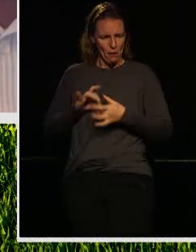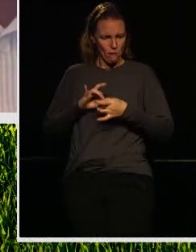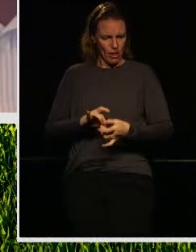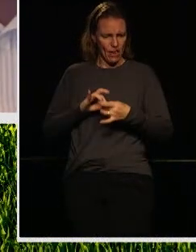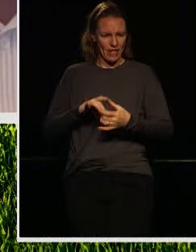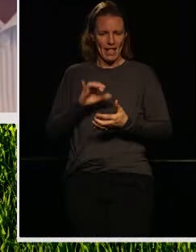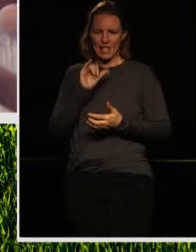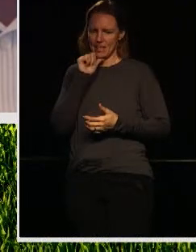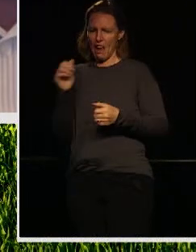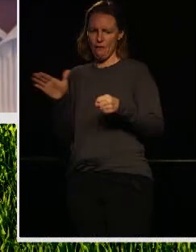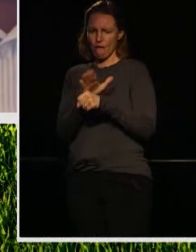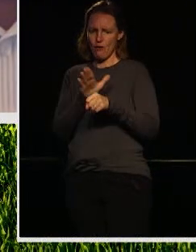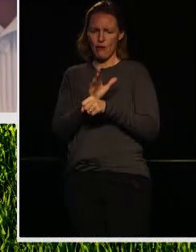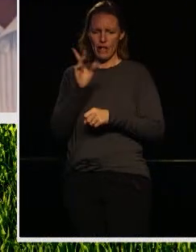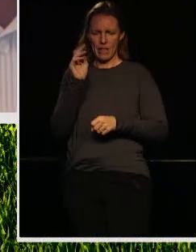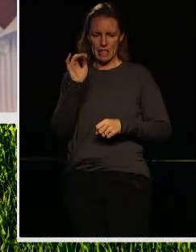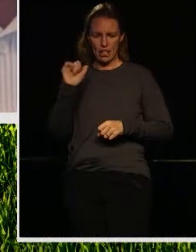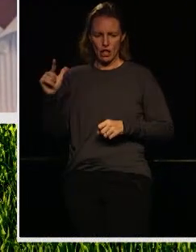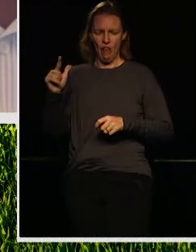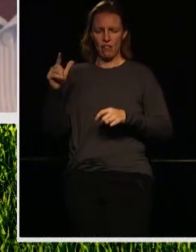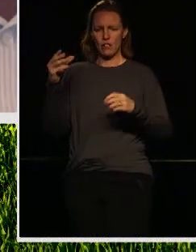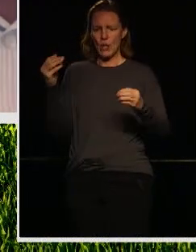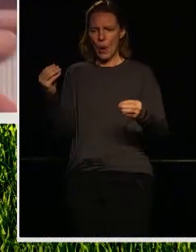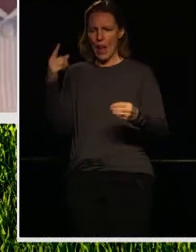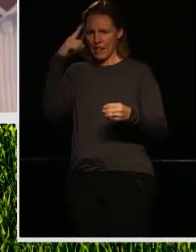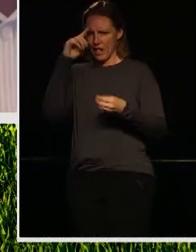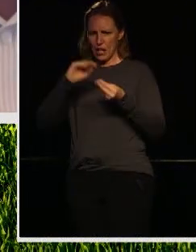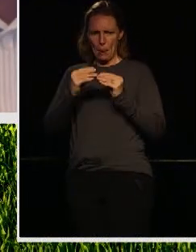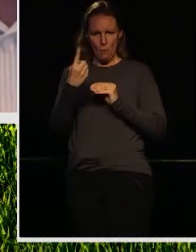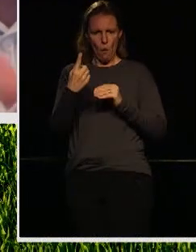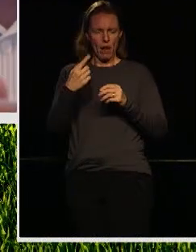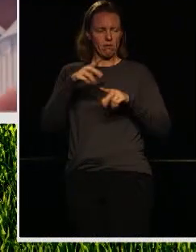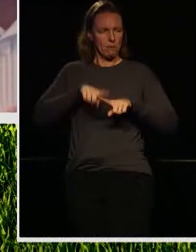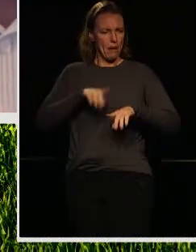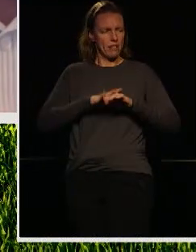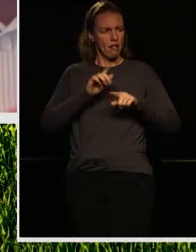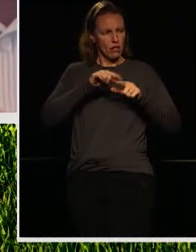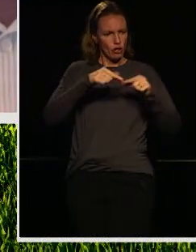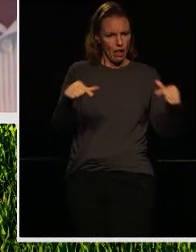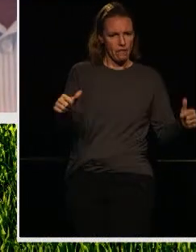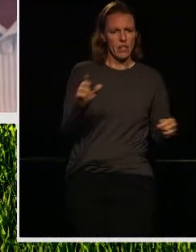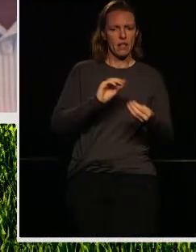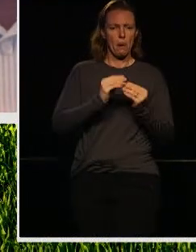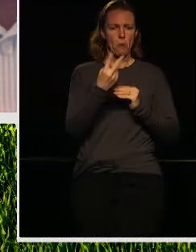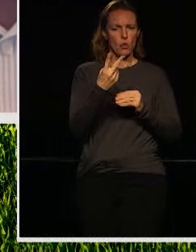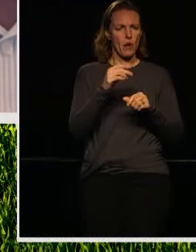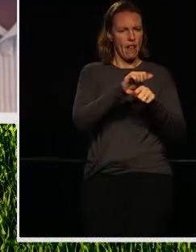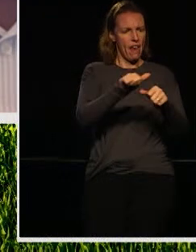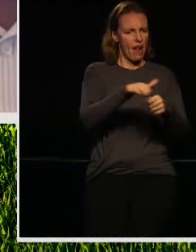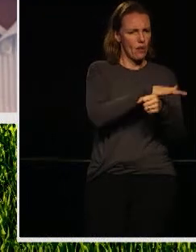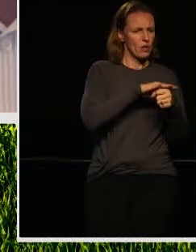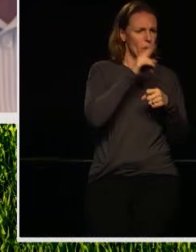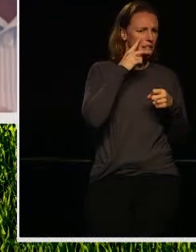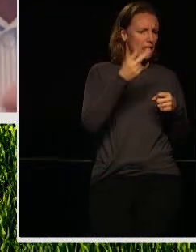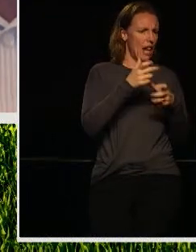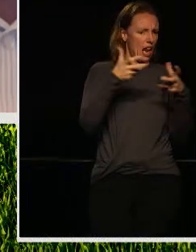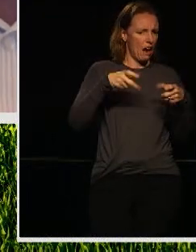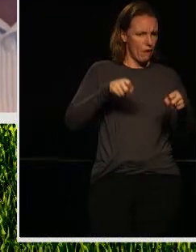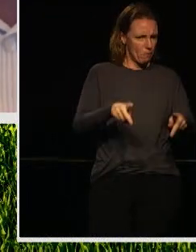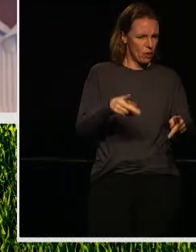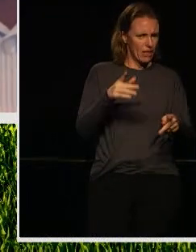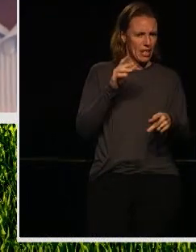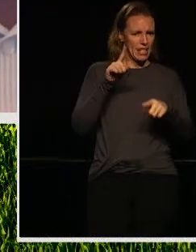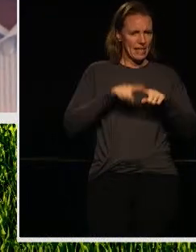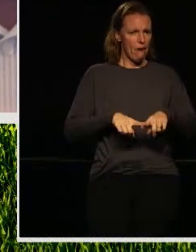it's not fully digital. So I think number one depends on the geography. I think number two, areas where we are seeing a lot of opportunity, definitely from